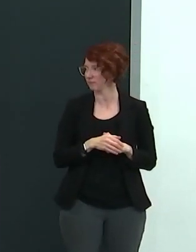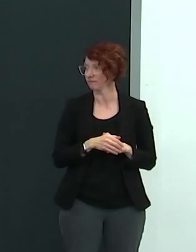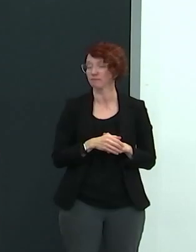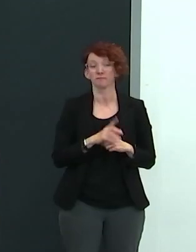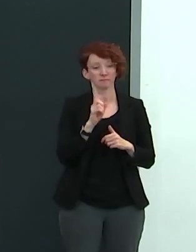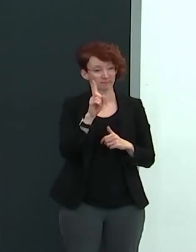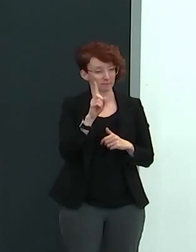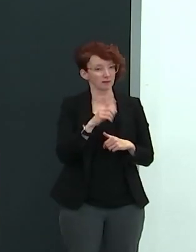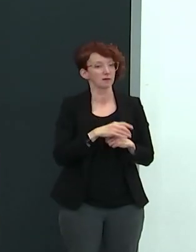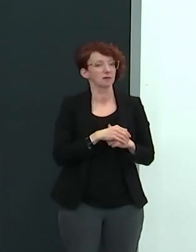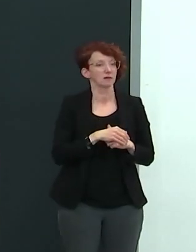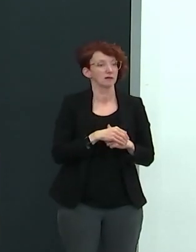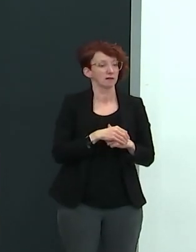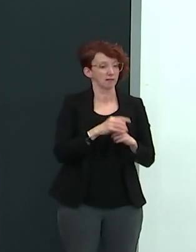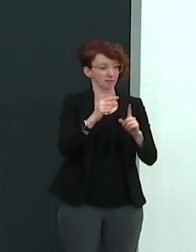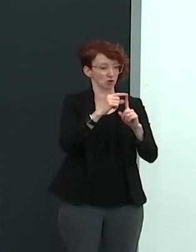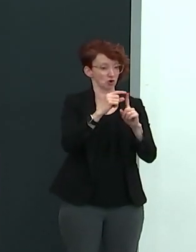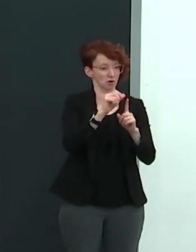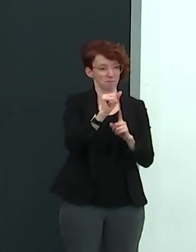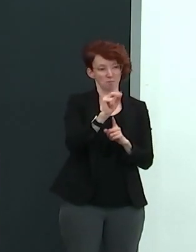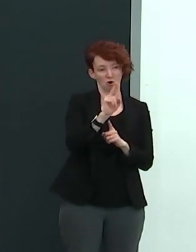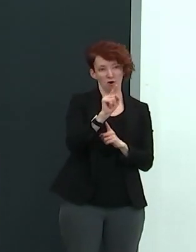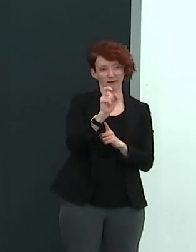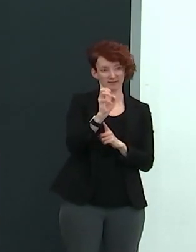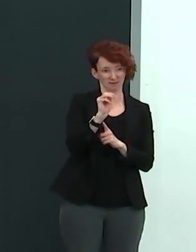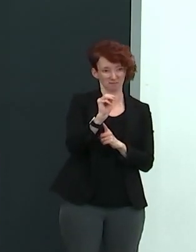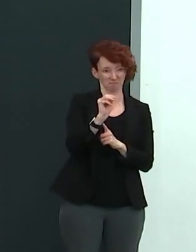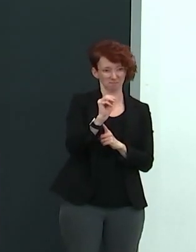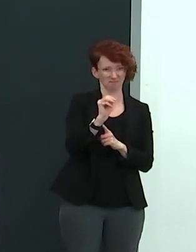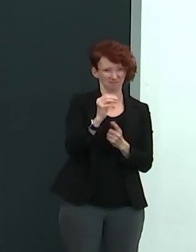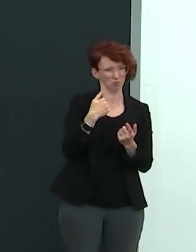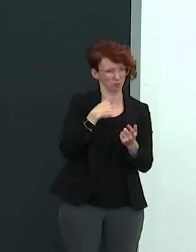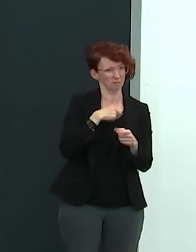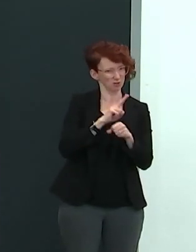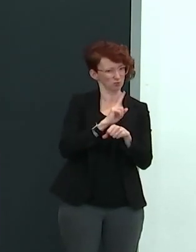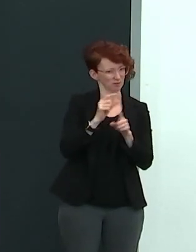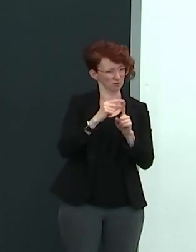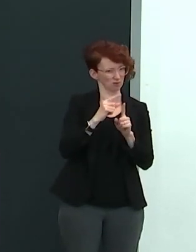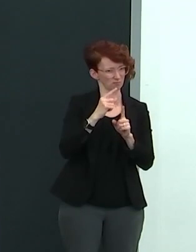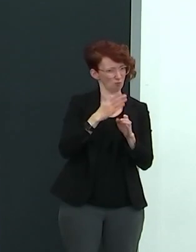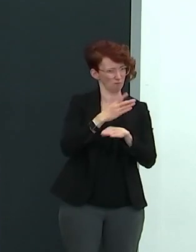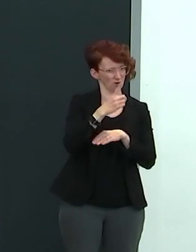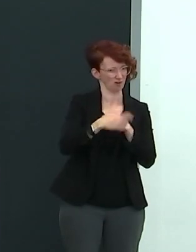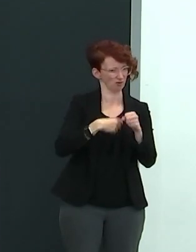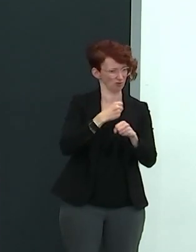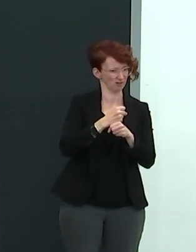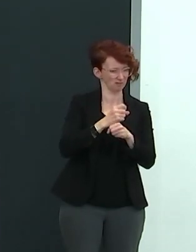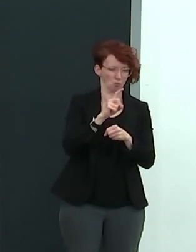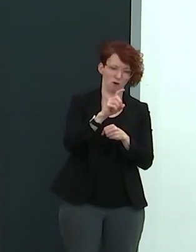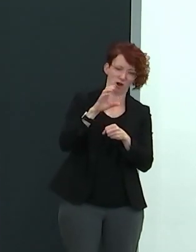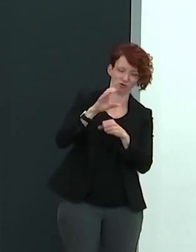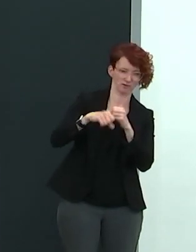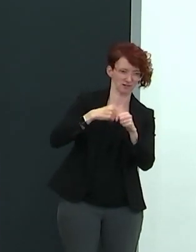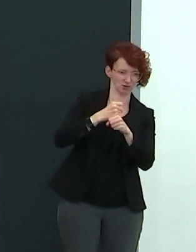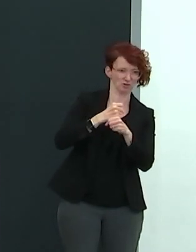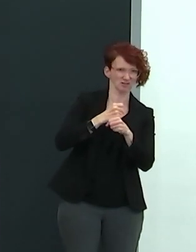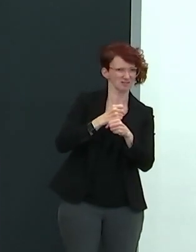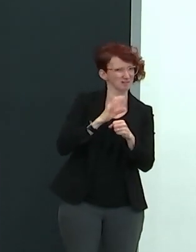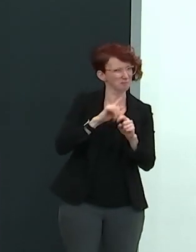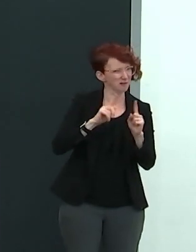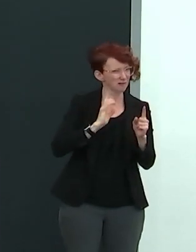Although the term autism has been in existence for about a century, our understanding of the condition is relatively new.